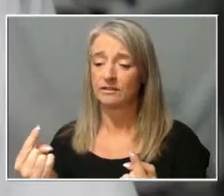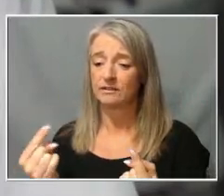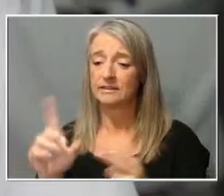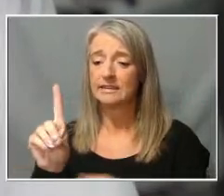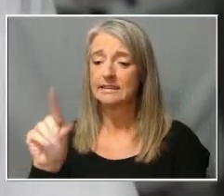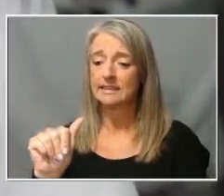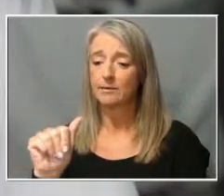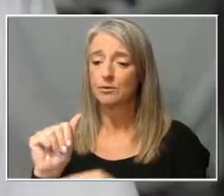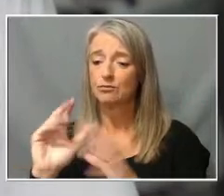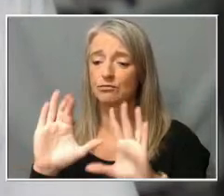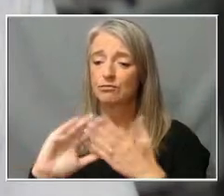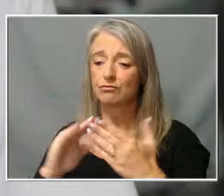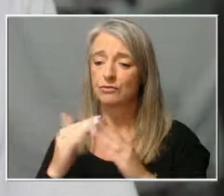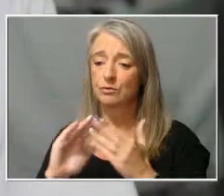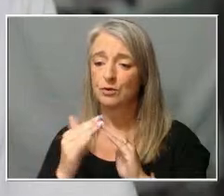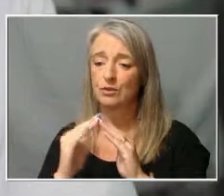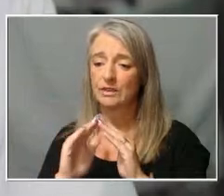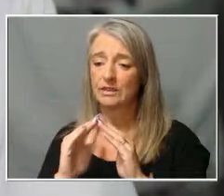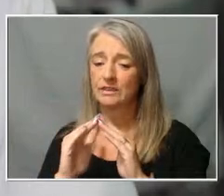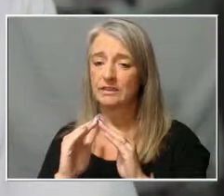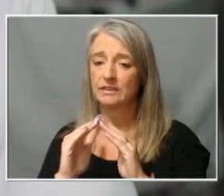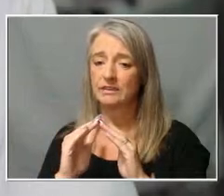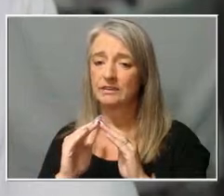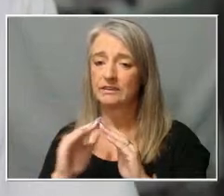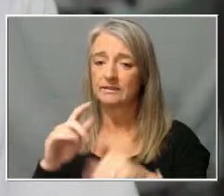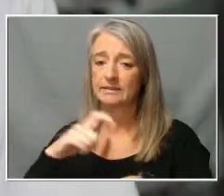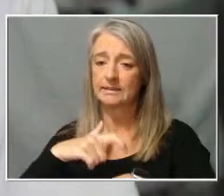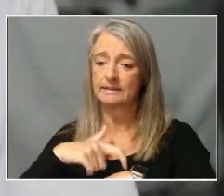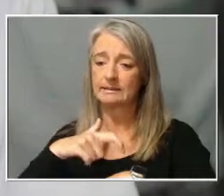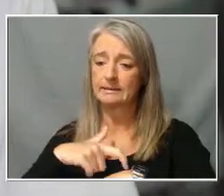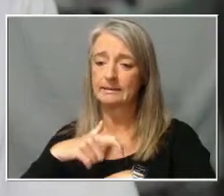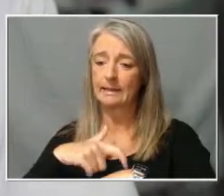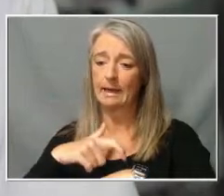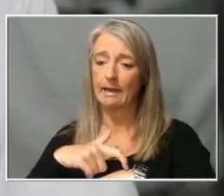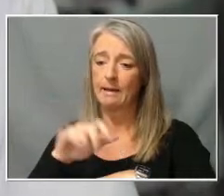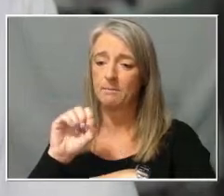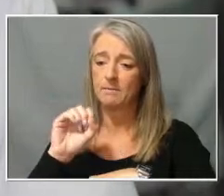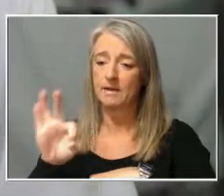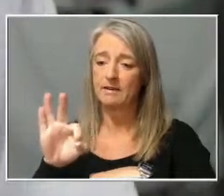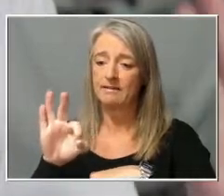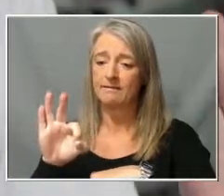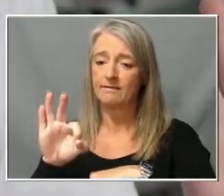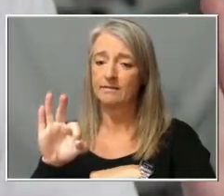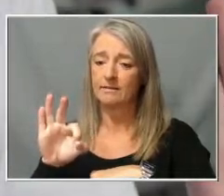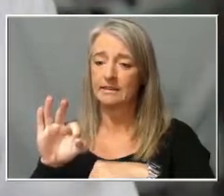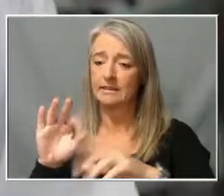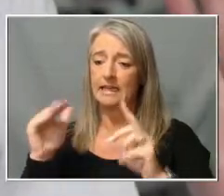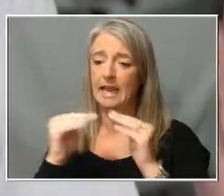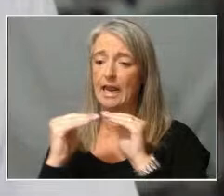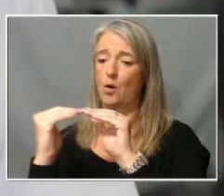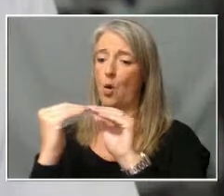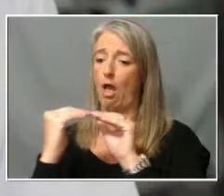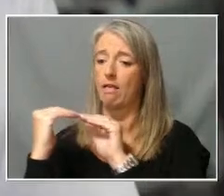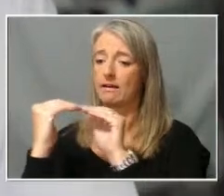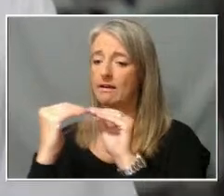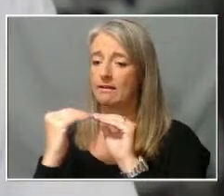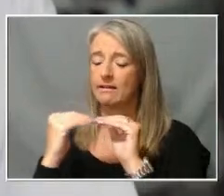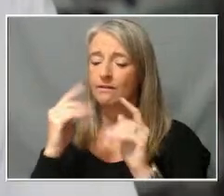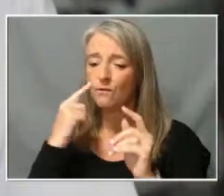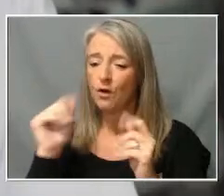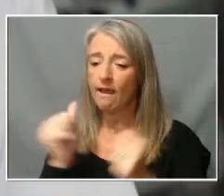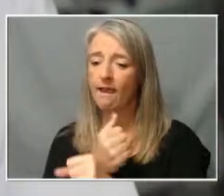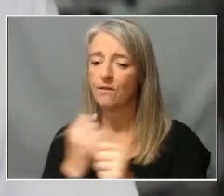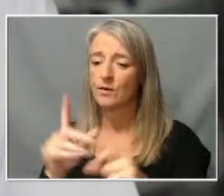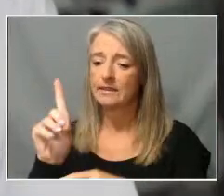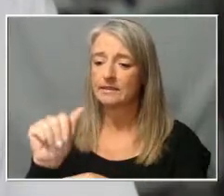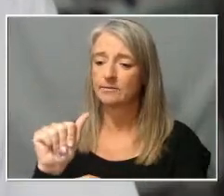is, in the time of equality for everyone, thankfully, the disabled community